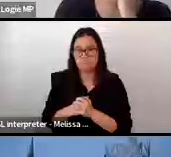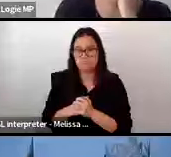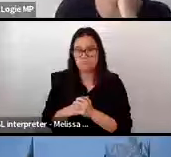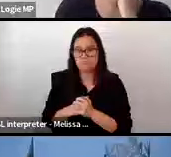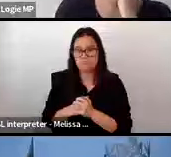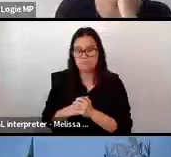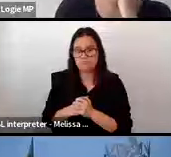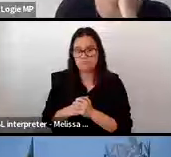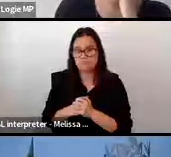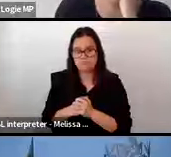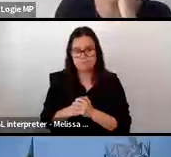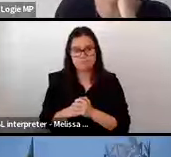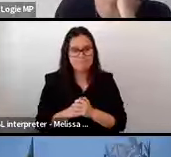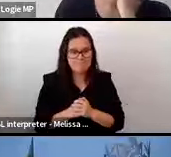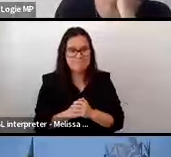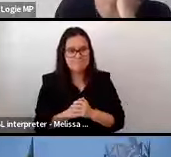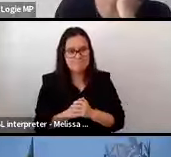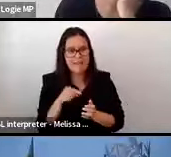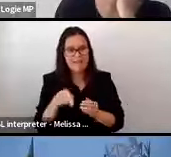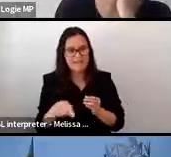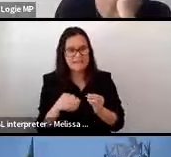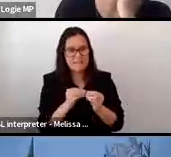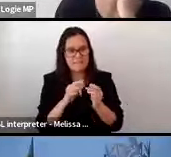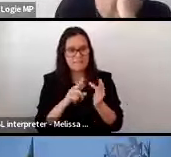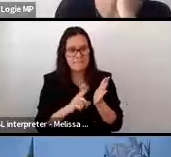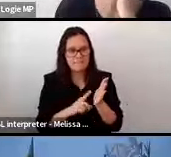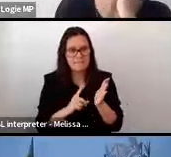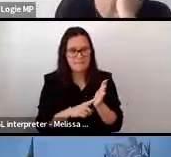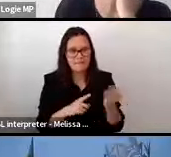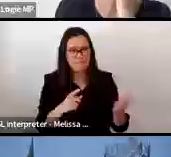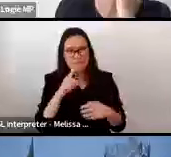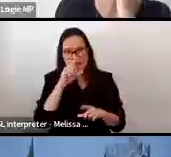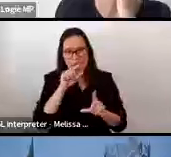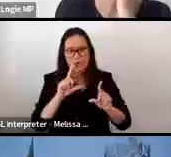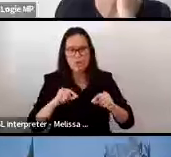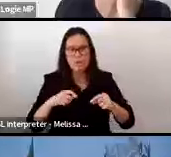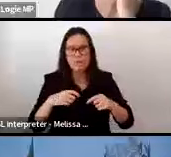You could do a lot more to advance the goal of accessibility.